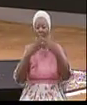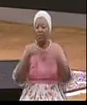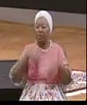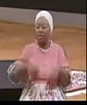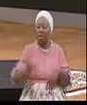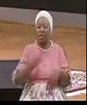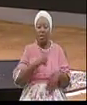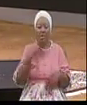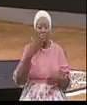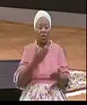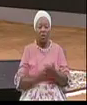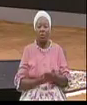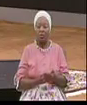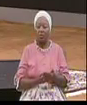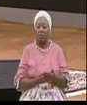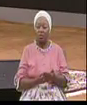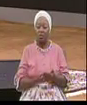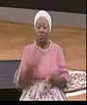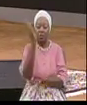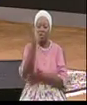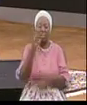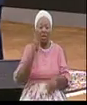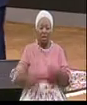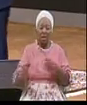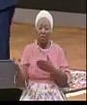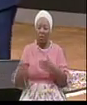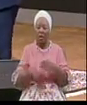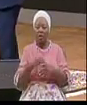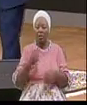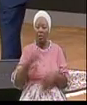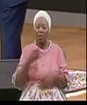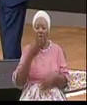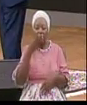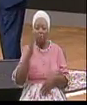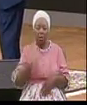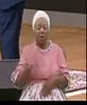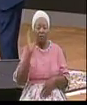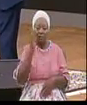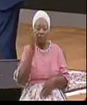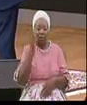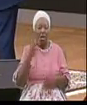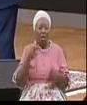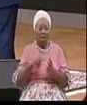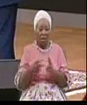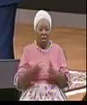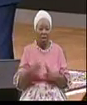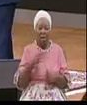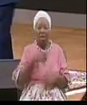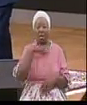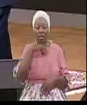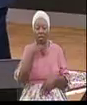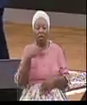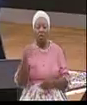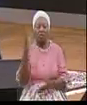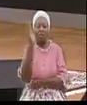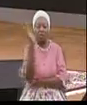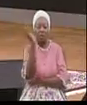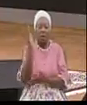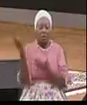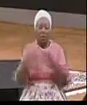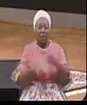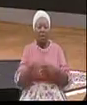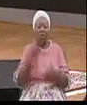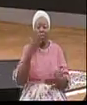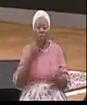tree cannot bring forth evil fruit. Neither can a corrupt tree bring forth good fruit. In